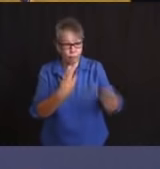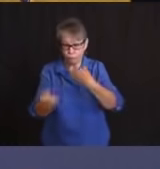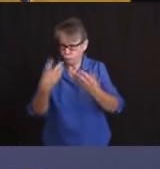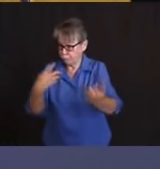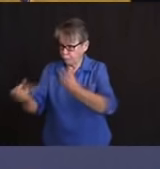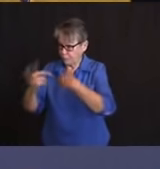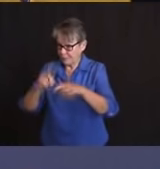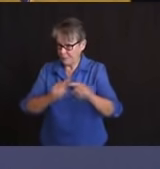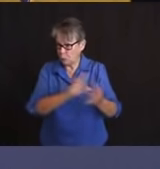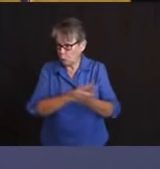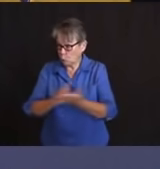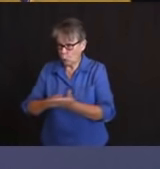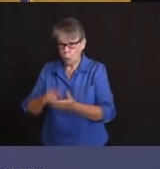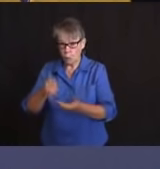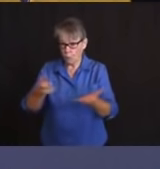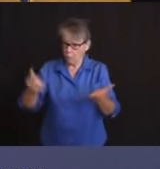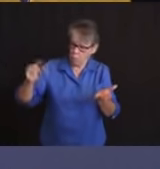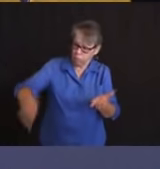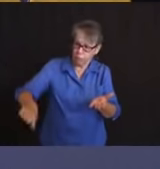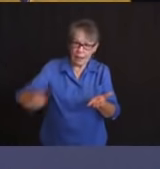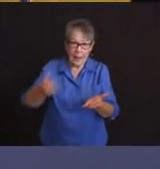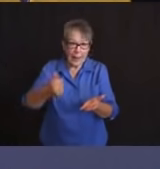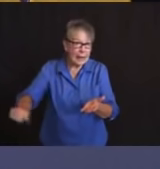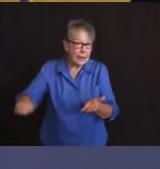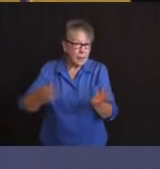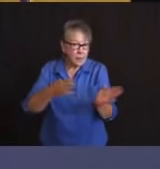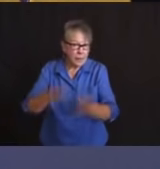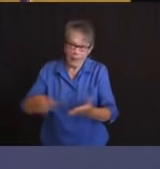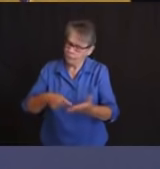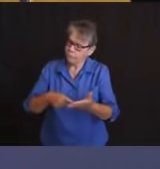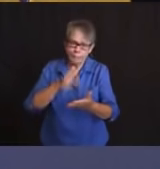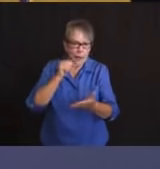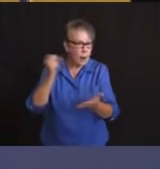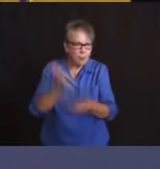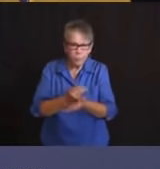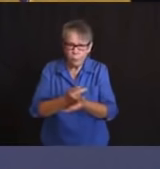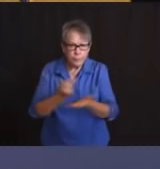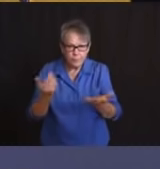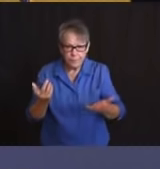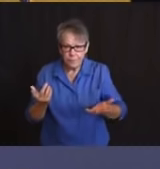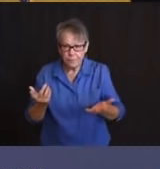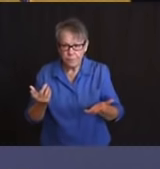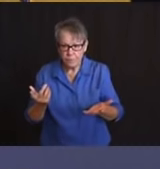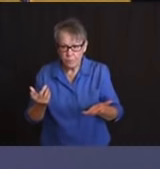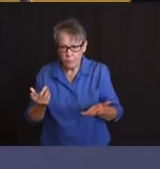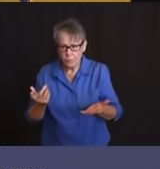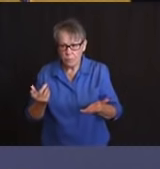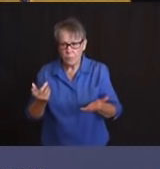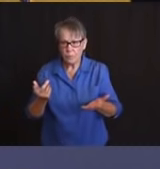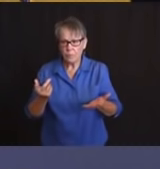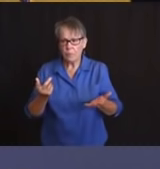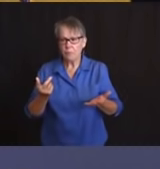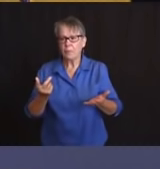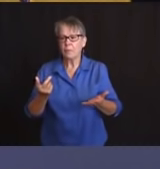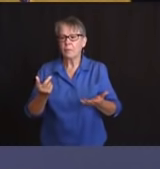more to limit smoking in outdoor areas? Would you sign the 2 bills on your desk to provide relief for drivers waiting in line at the MVC? Barring that, would